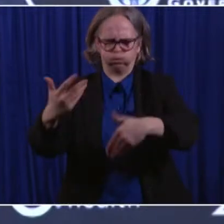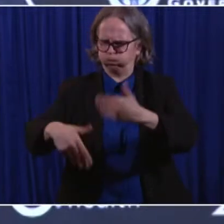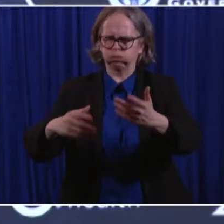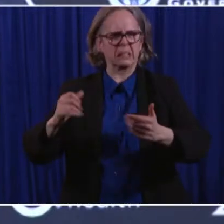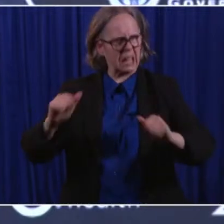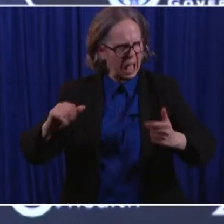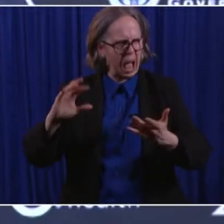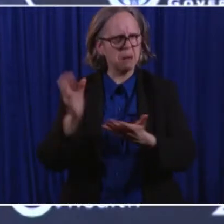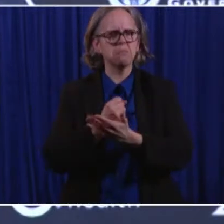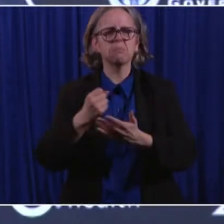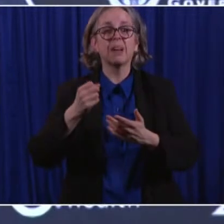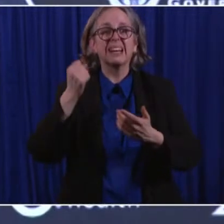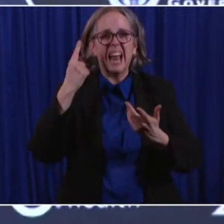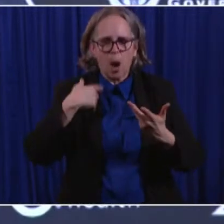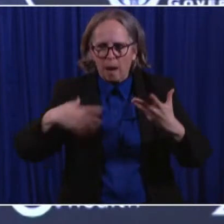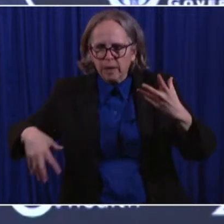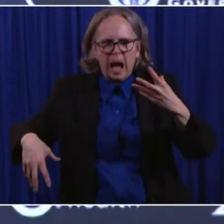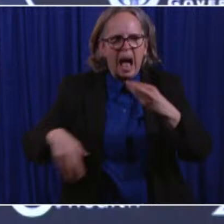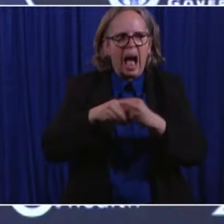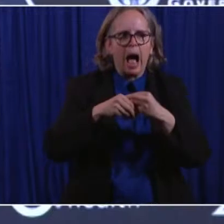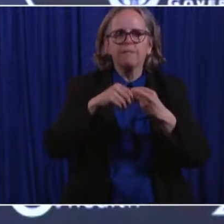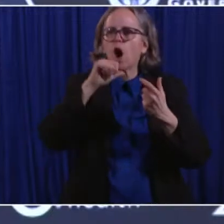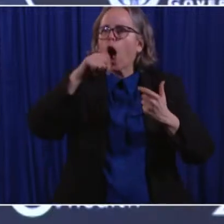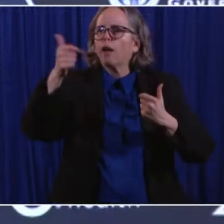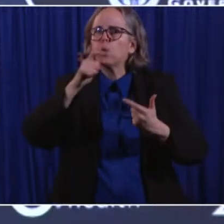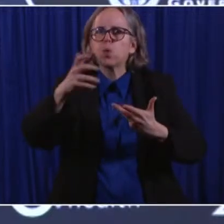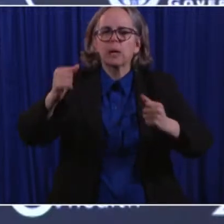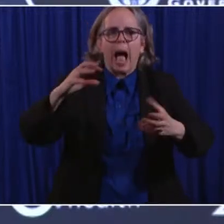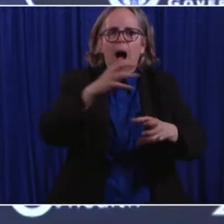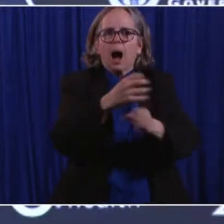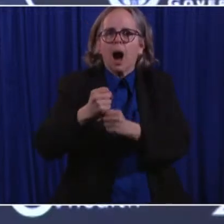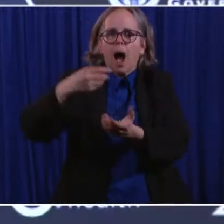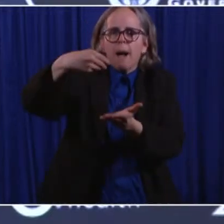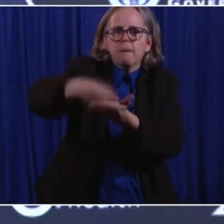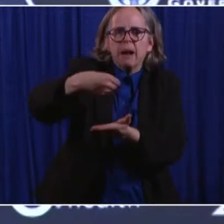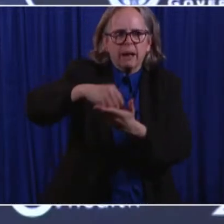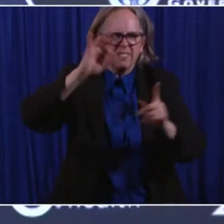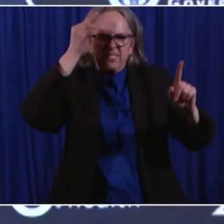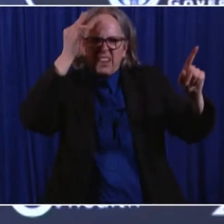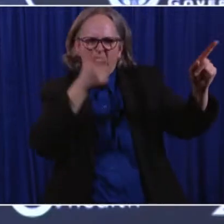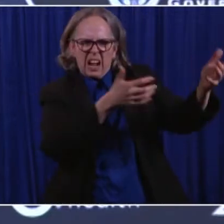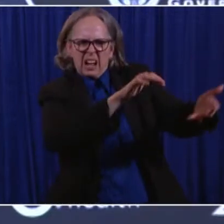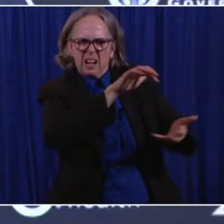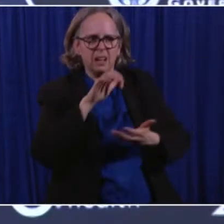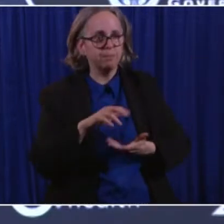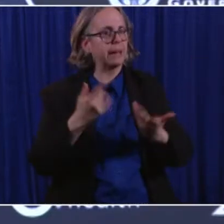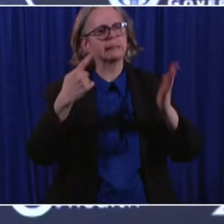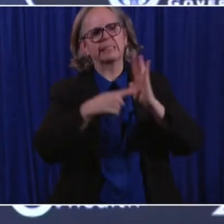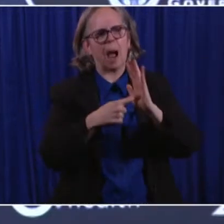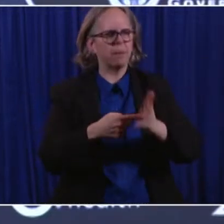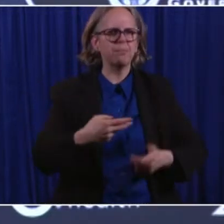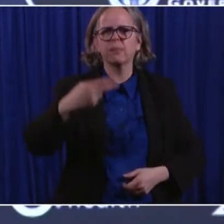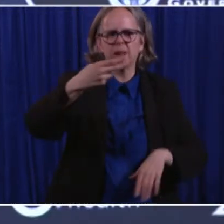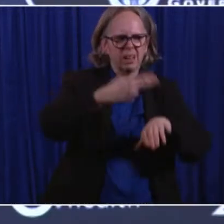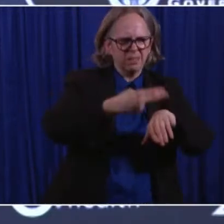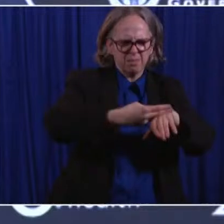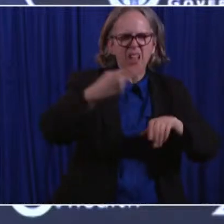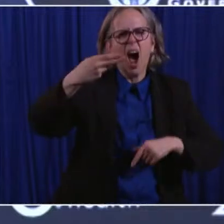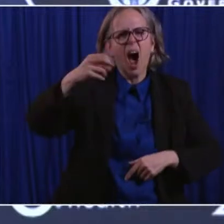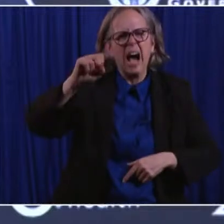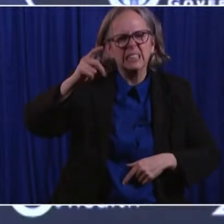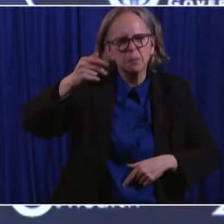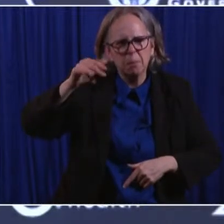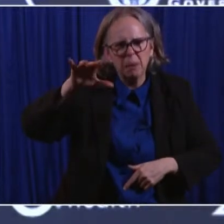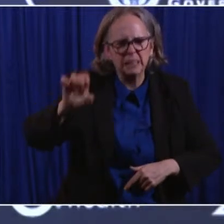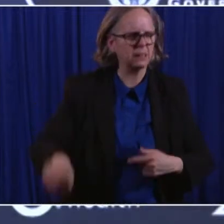to those, we've expanded eligibility to other vulnerable populations in Ohio, including hospice homes, intermediate care